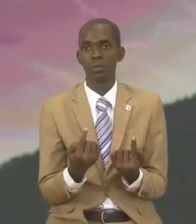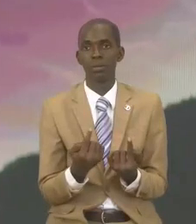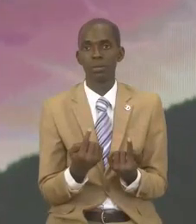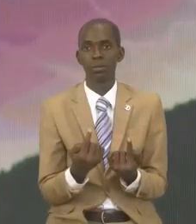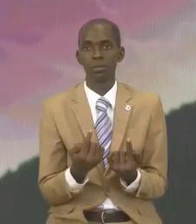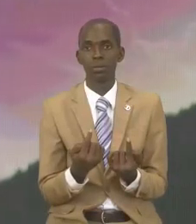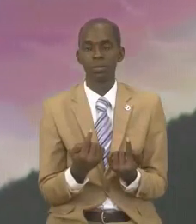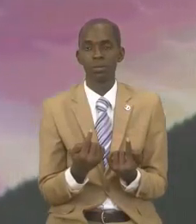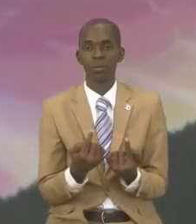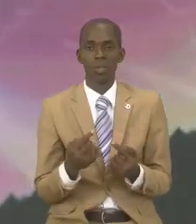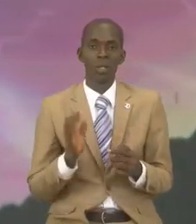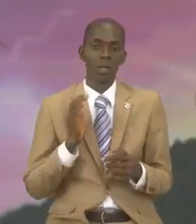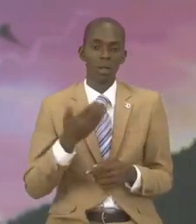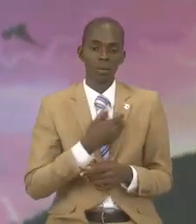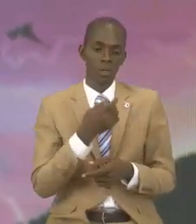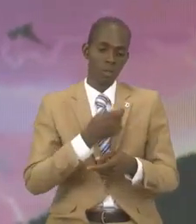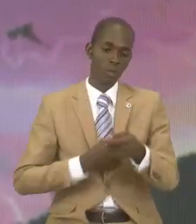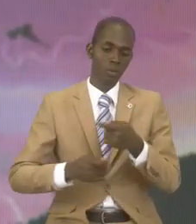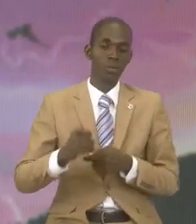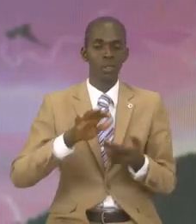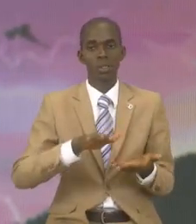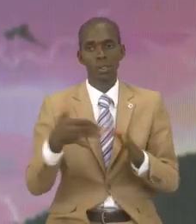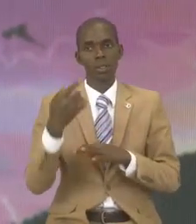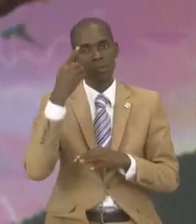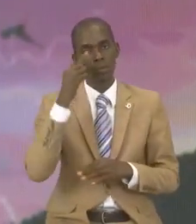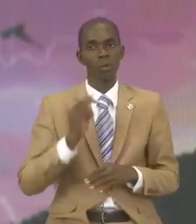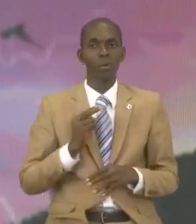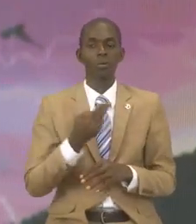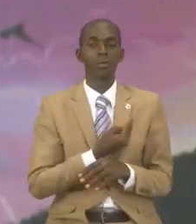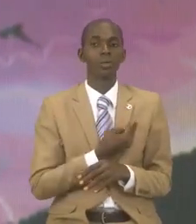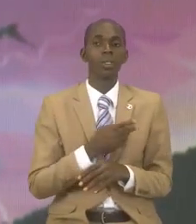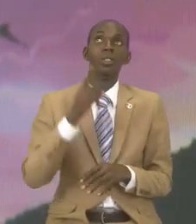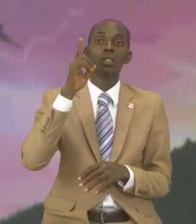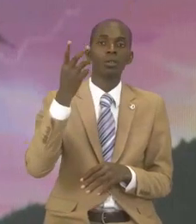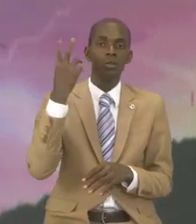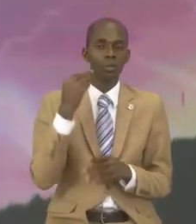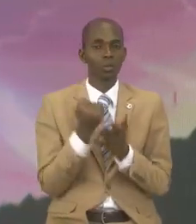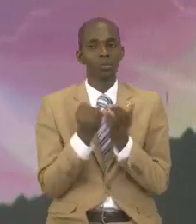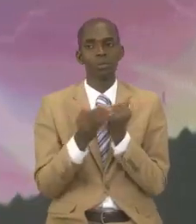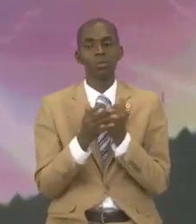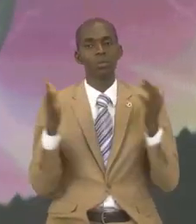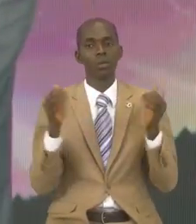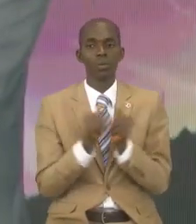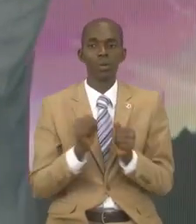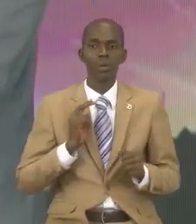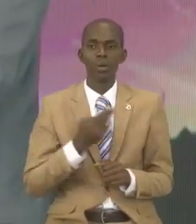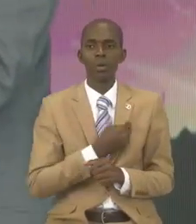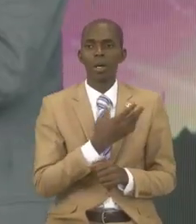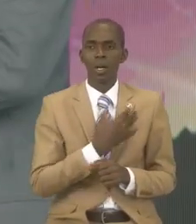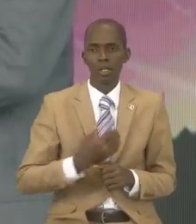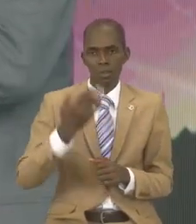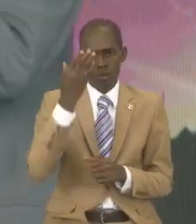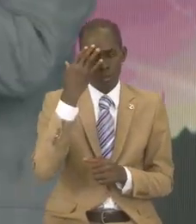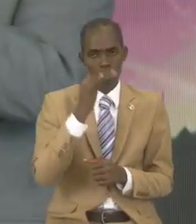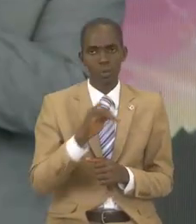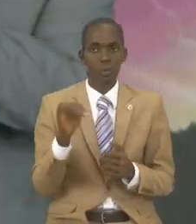a substitute died for us. He was crucified with us. And knowing that